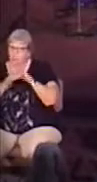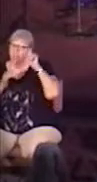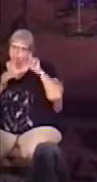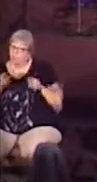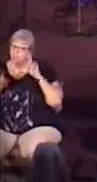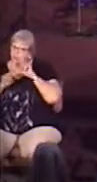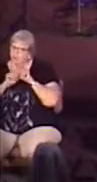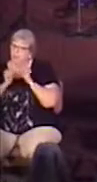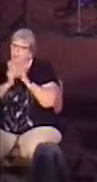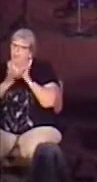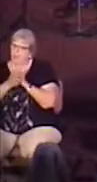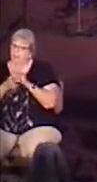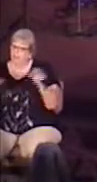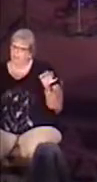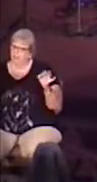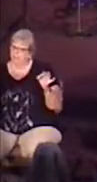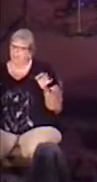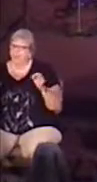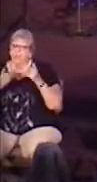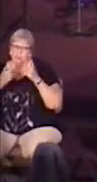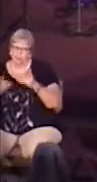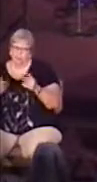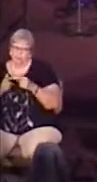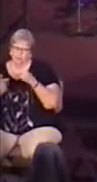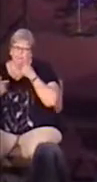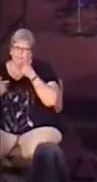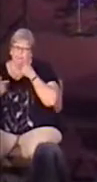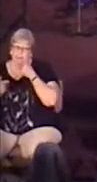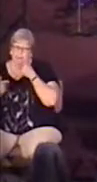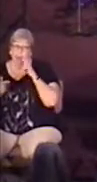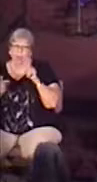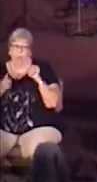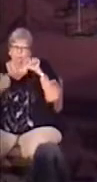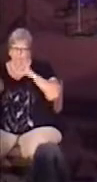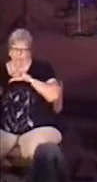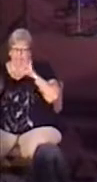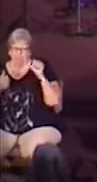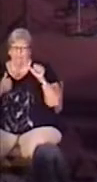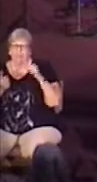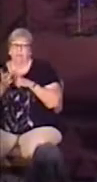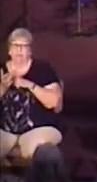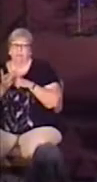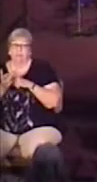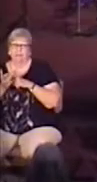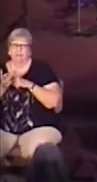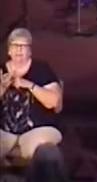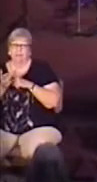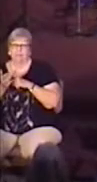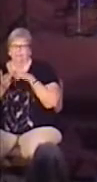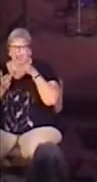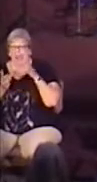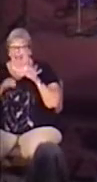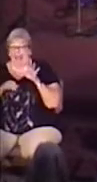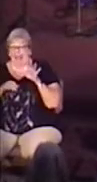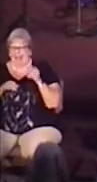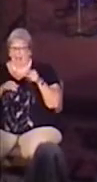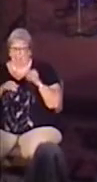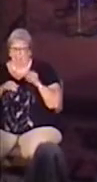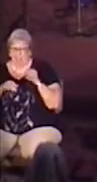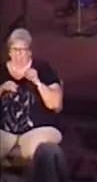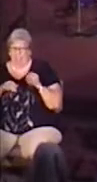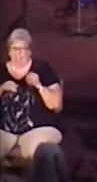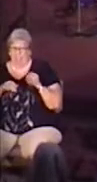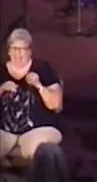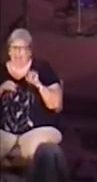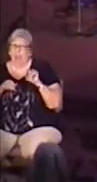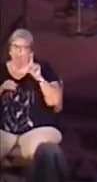statement. He goes on to say this, one baptism. Now this is a hot button issue, right? One